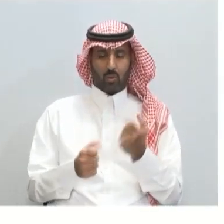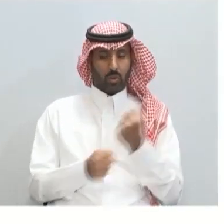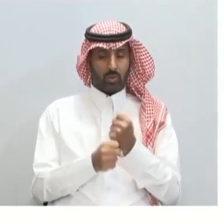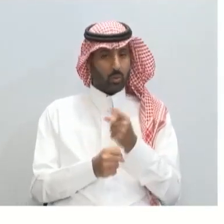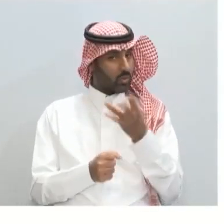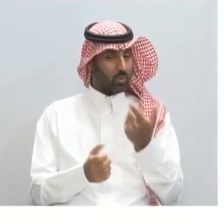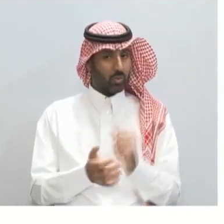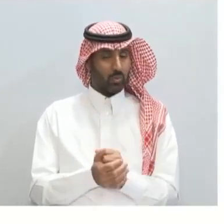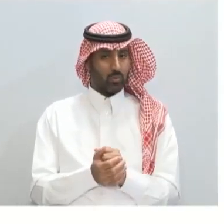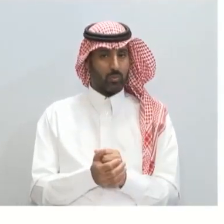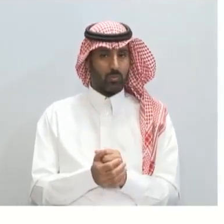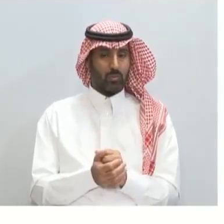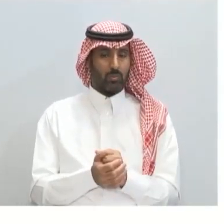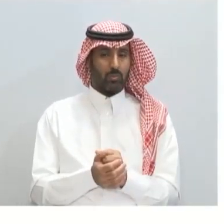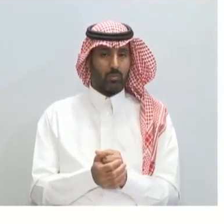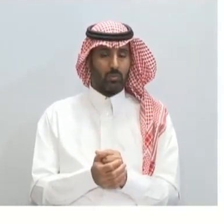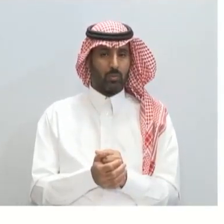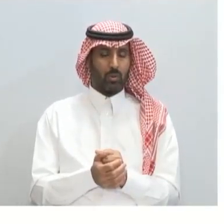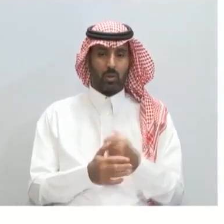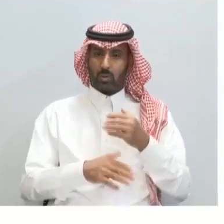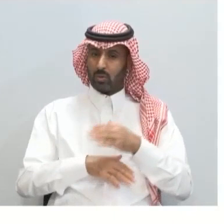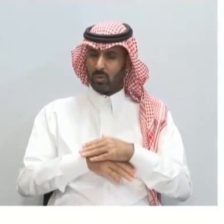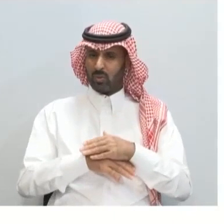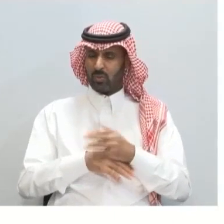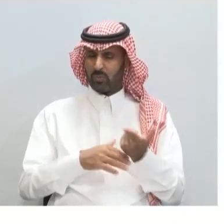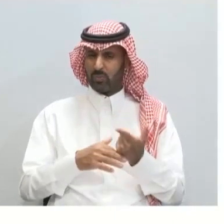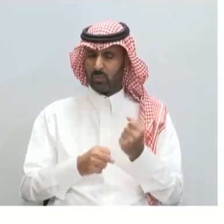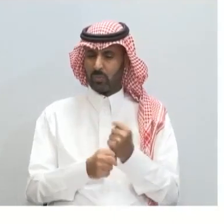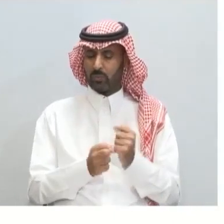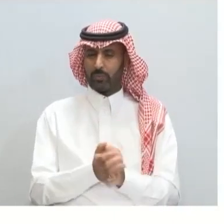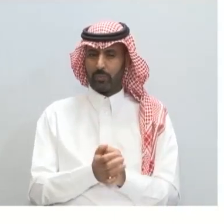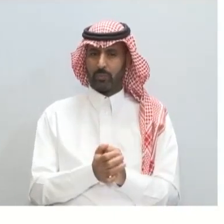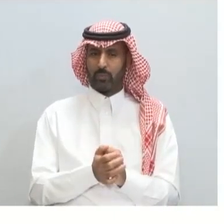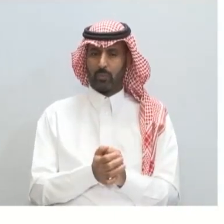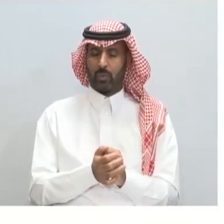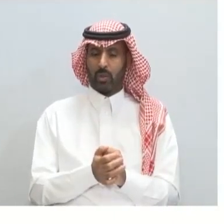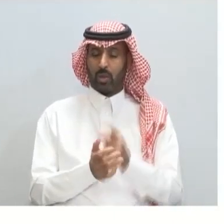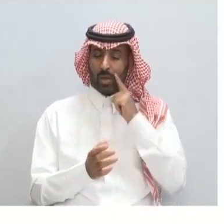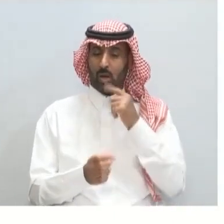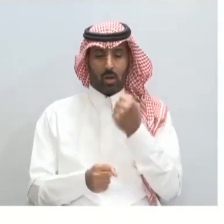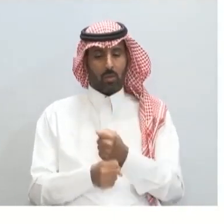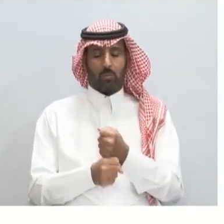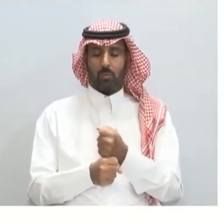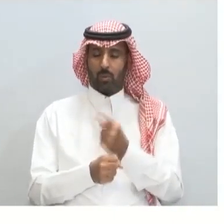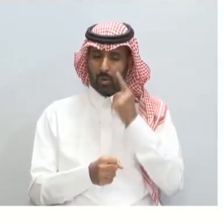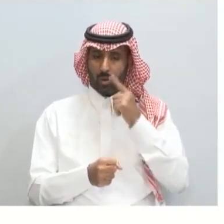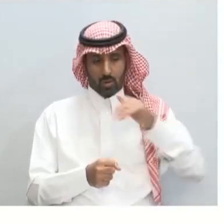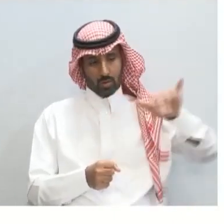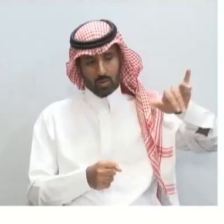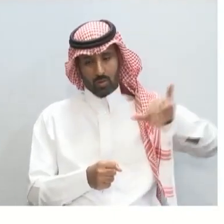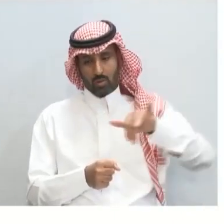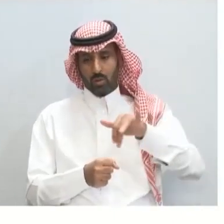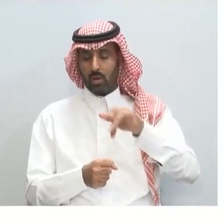would you do what's the moral thing to do of course um I would have waited for for the other